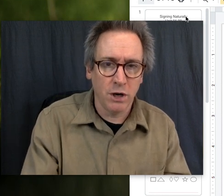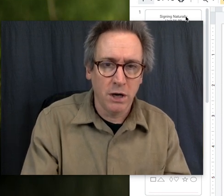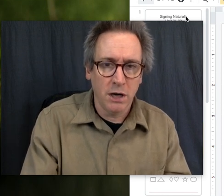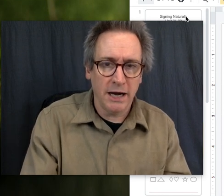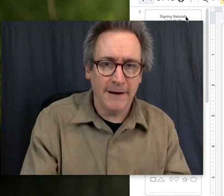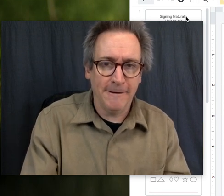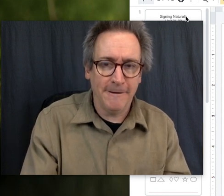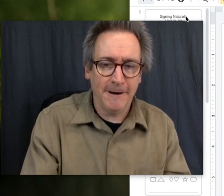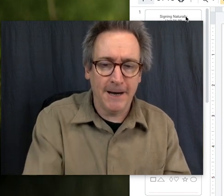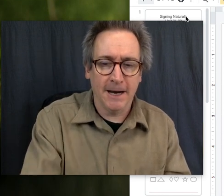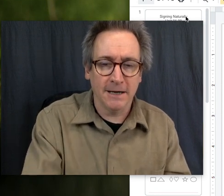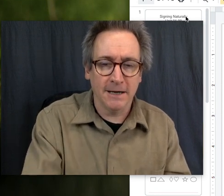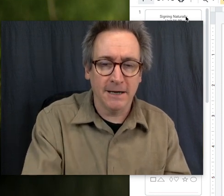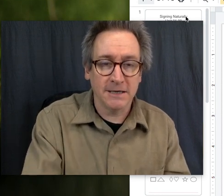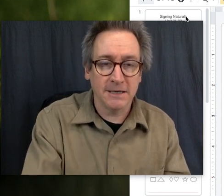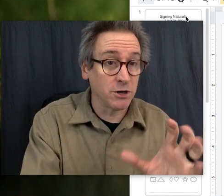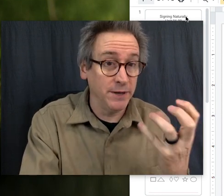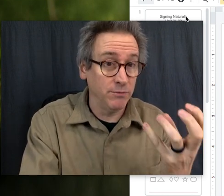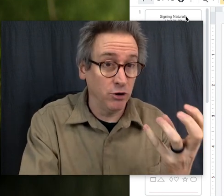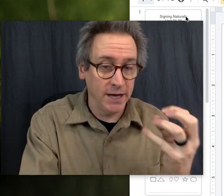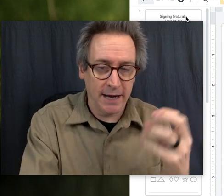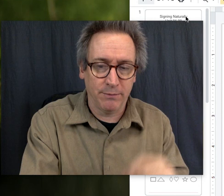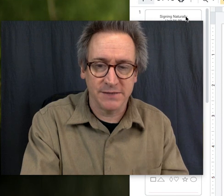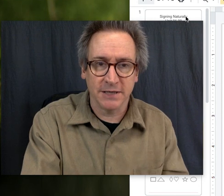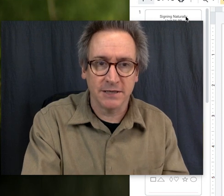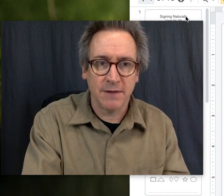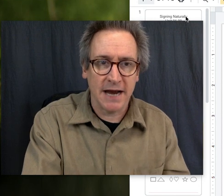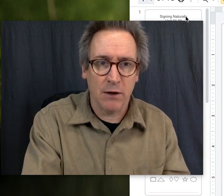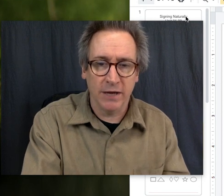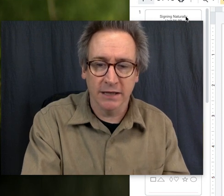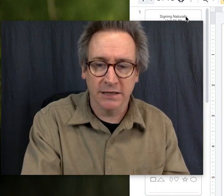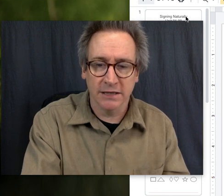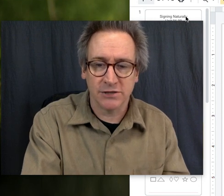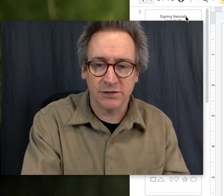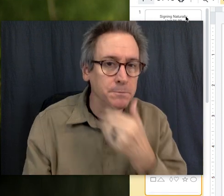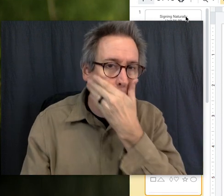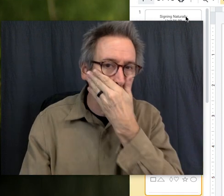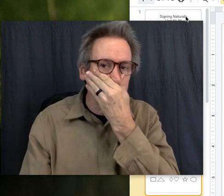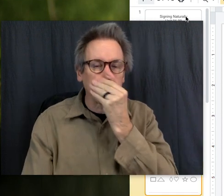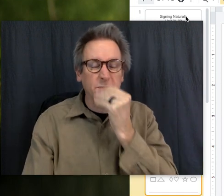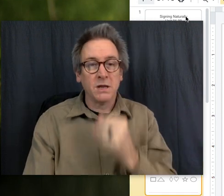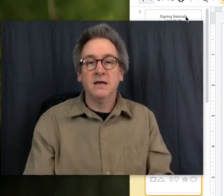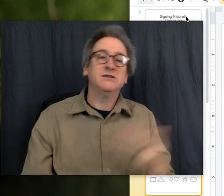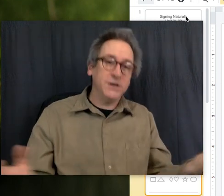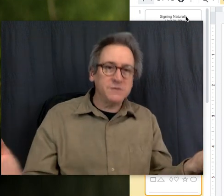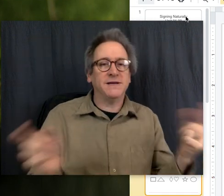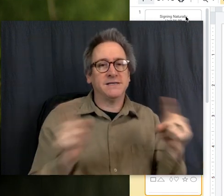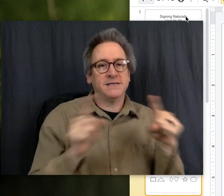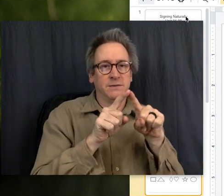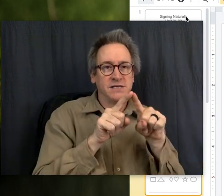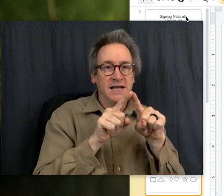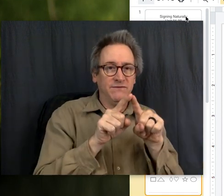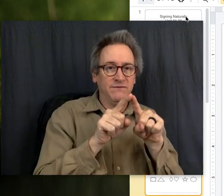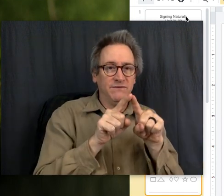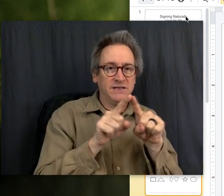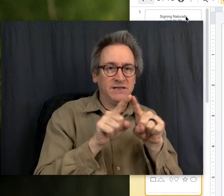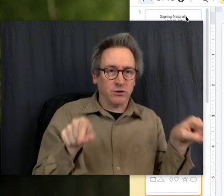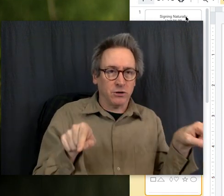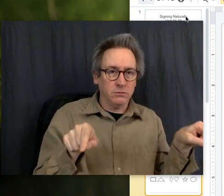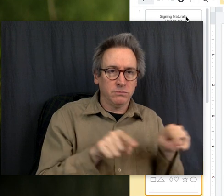So that's why we're going to be looking at placement and how we illustrate that. So we know these basic symbols. If